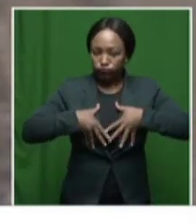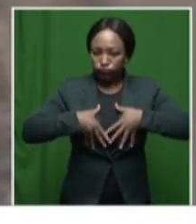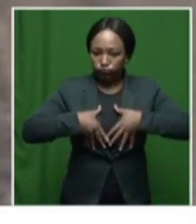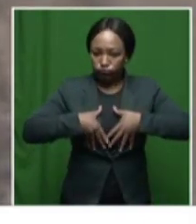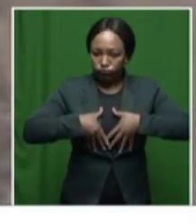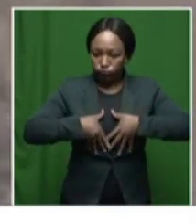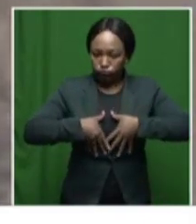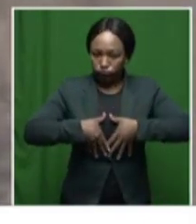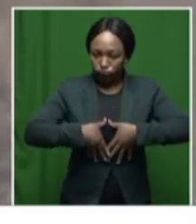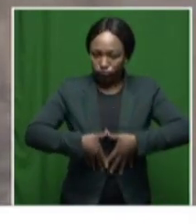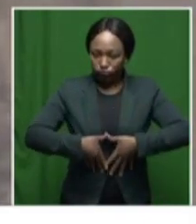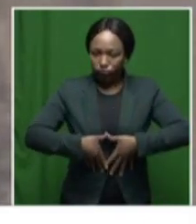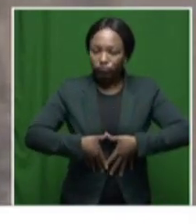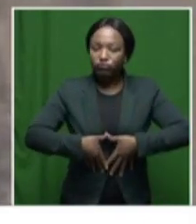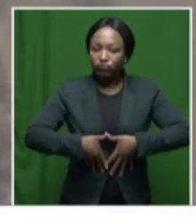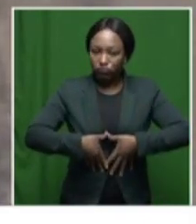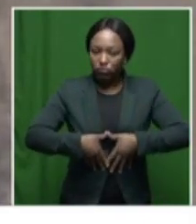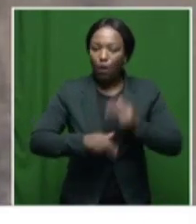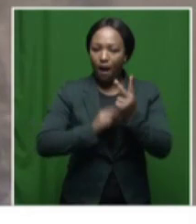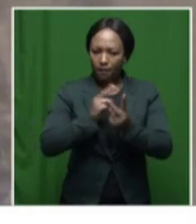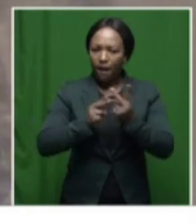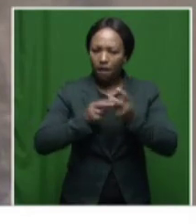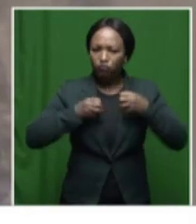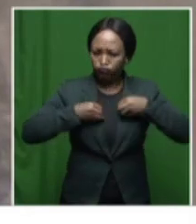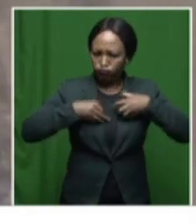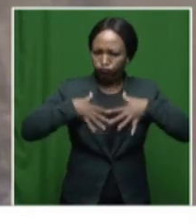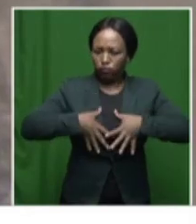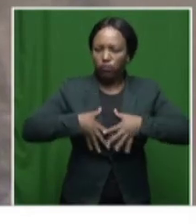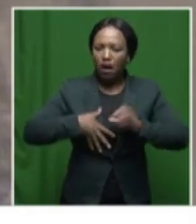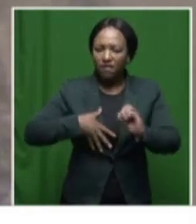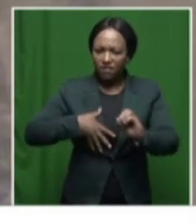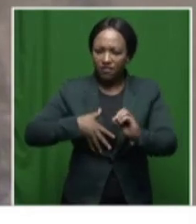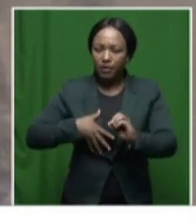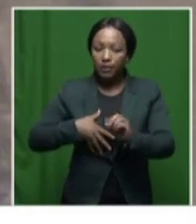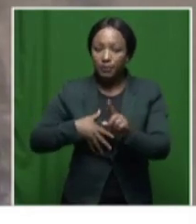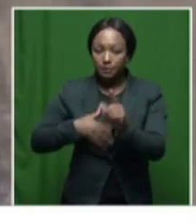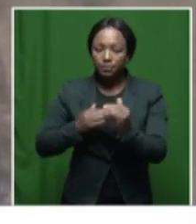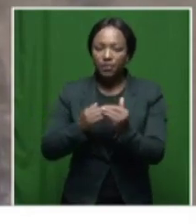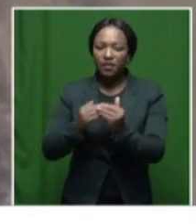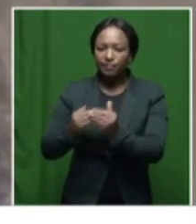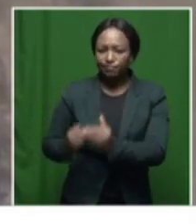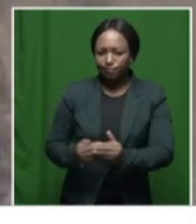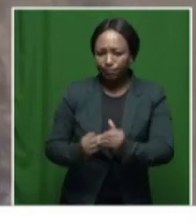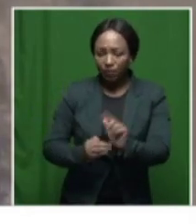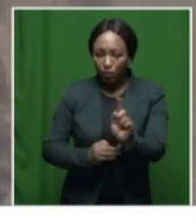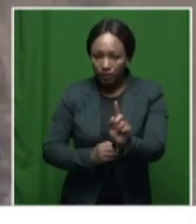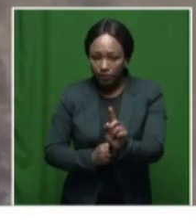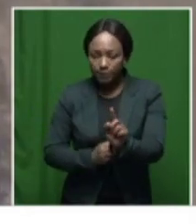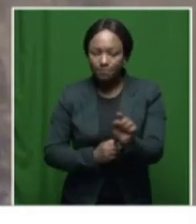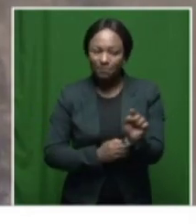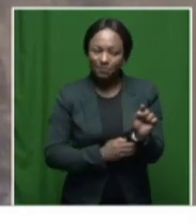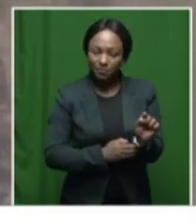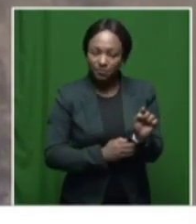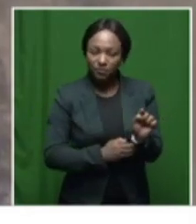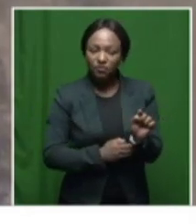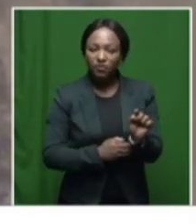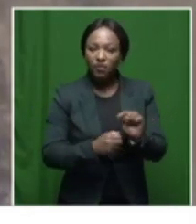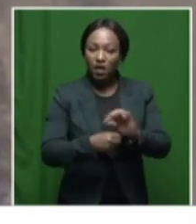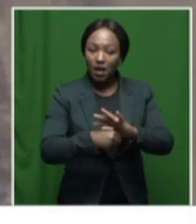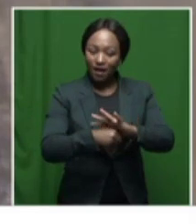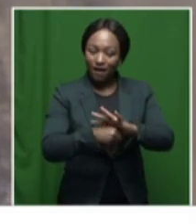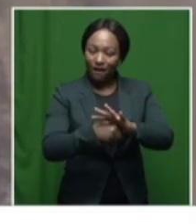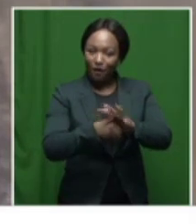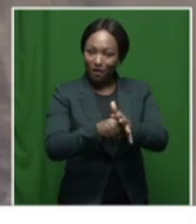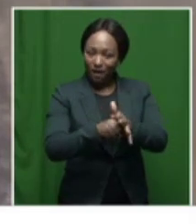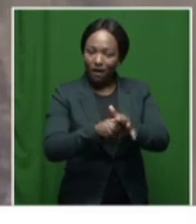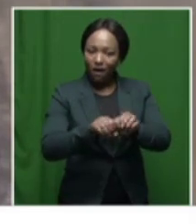call breakthrough infections or reinfections. So I think what we need to be careful is that this is a virus which